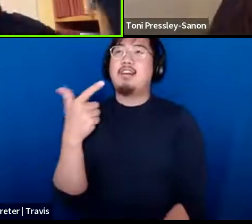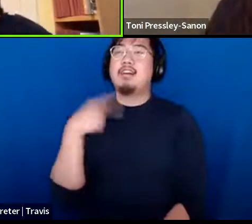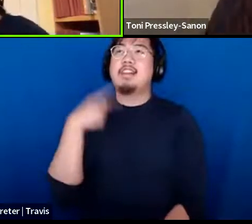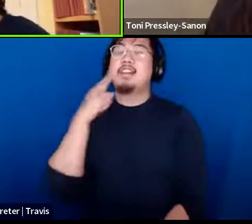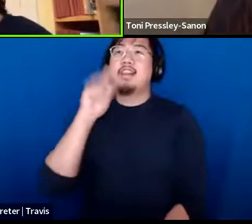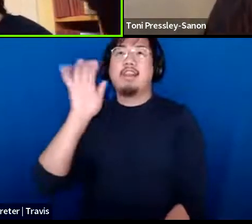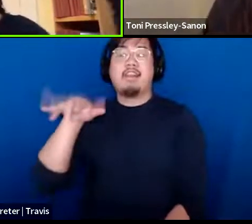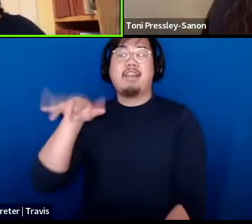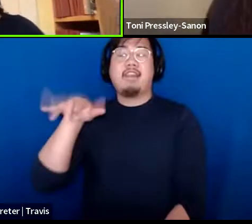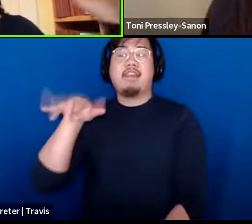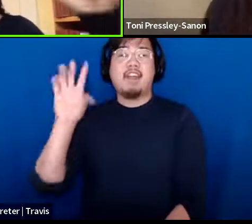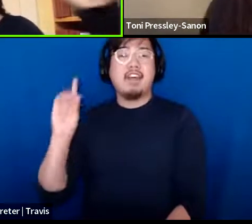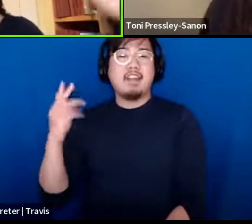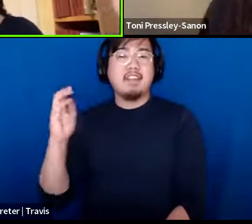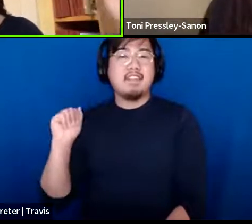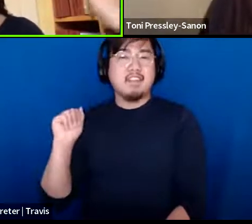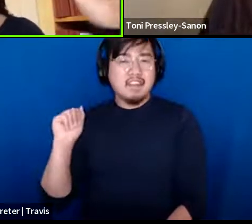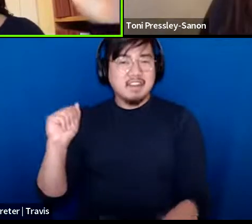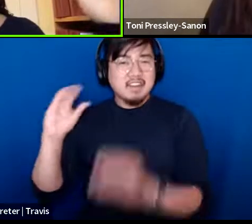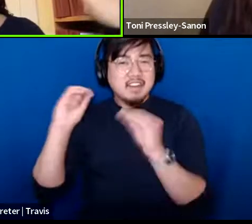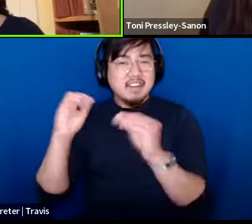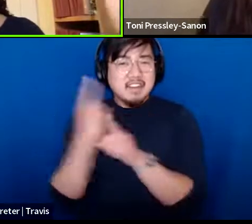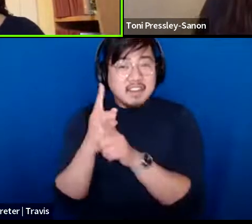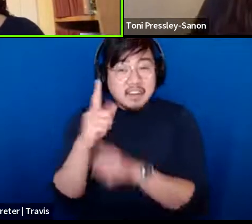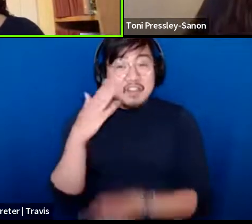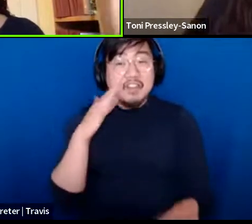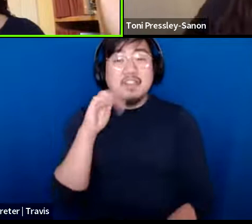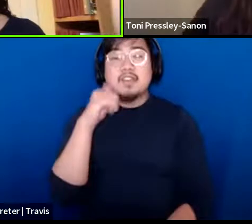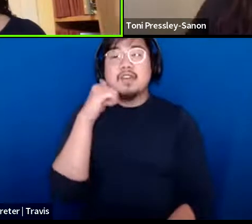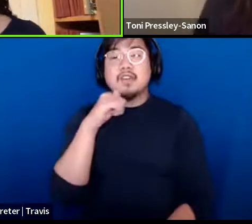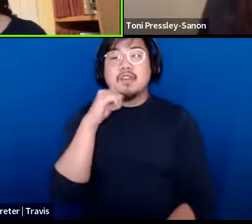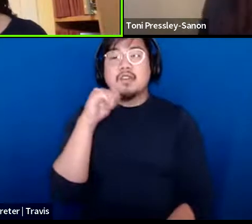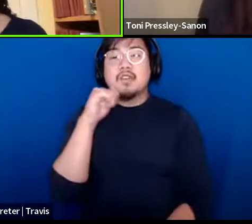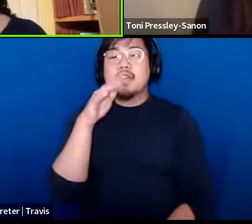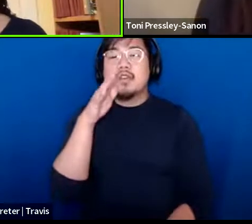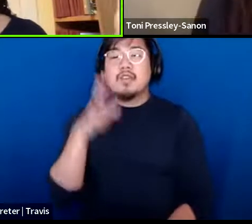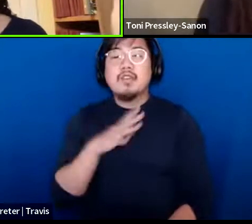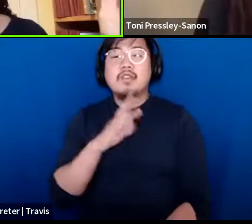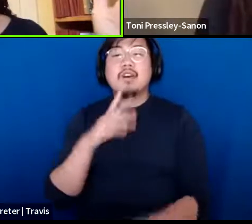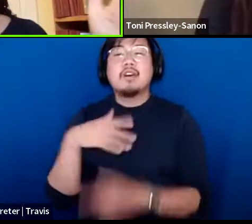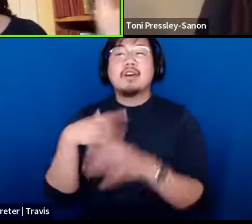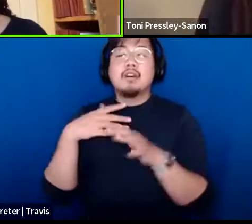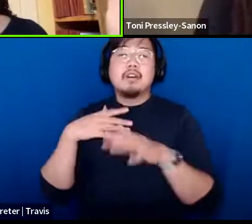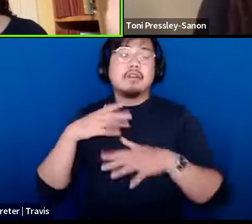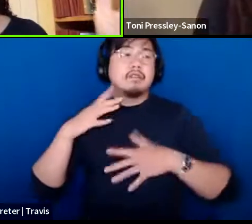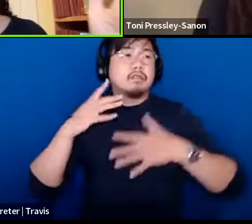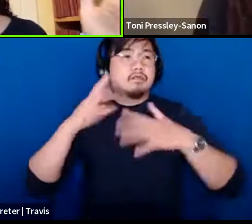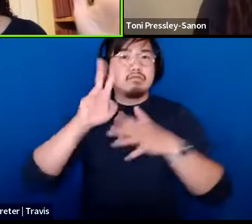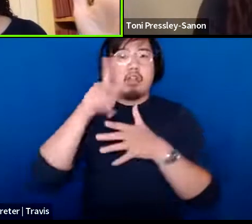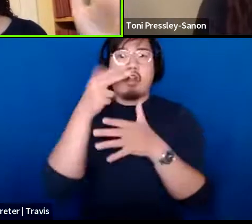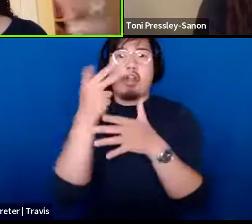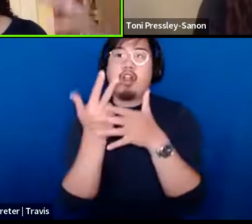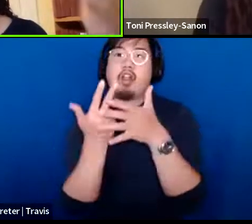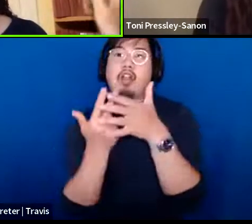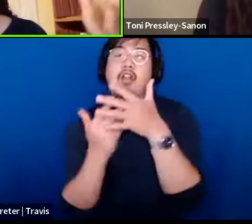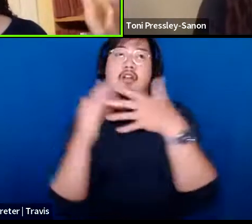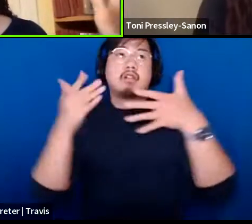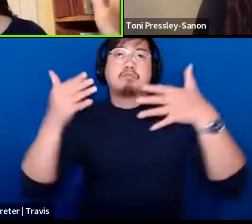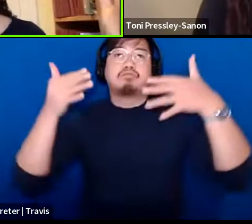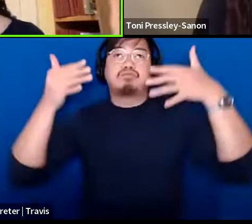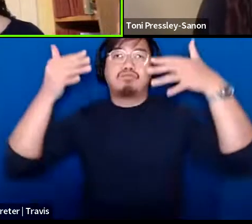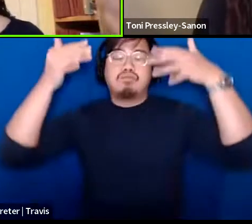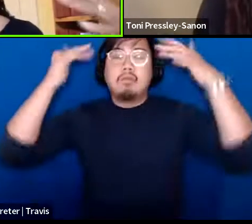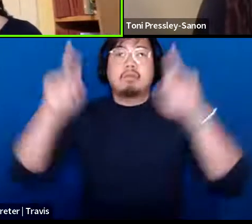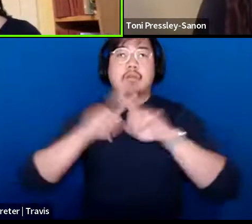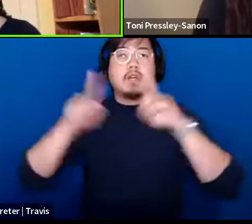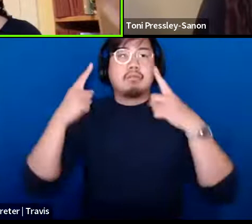like drowning and then slowly is able to ride this horse that she's mm-hmm. created. And it is that sense